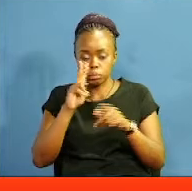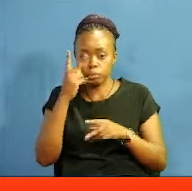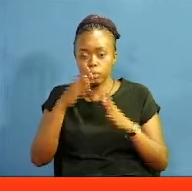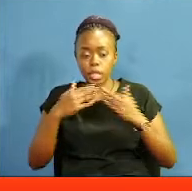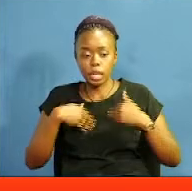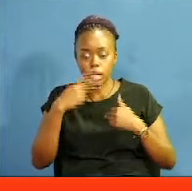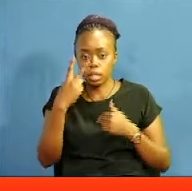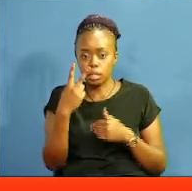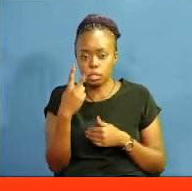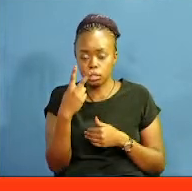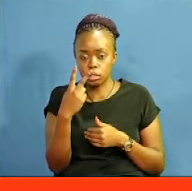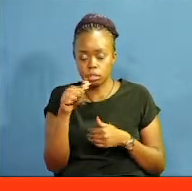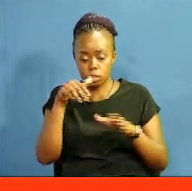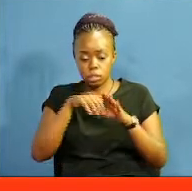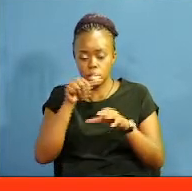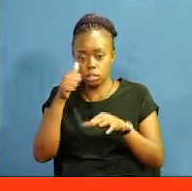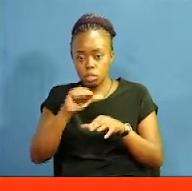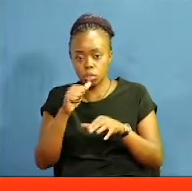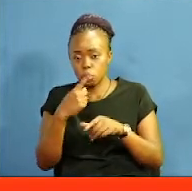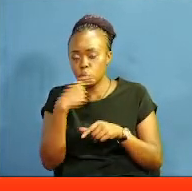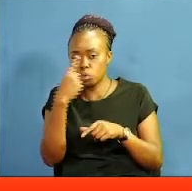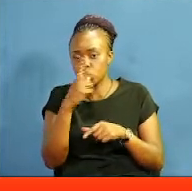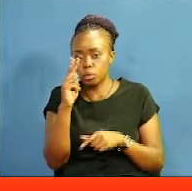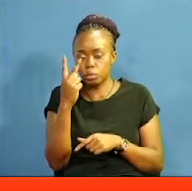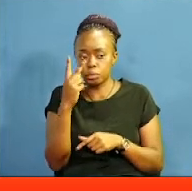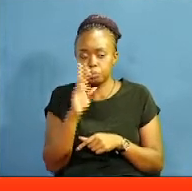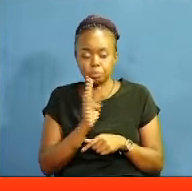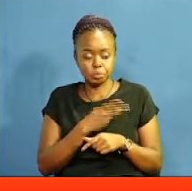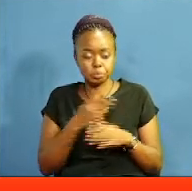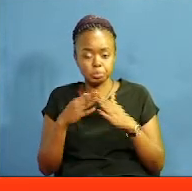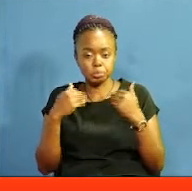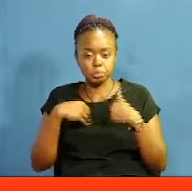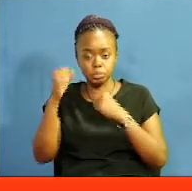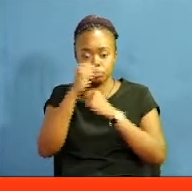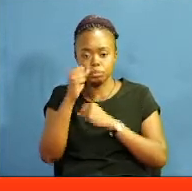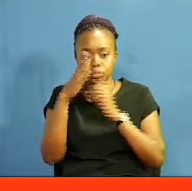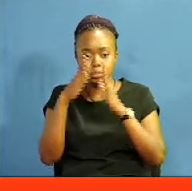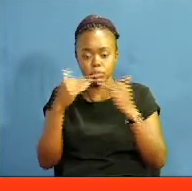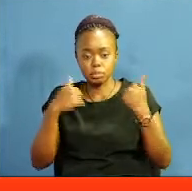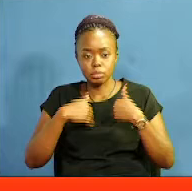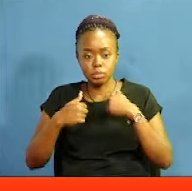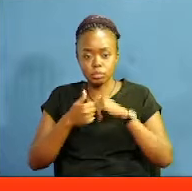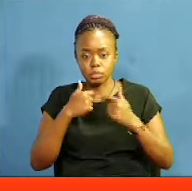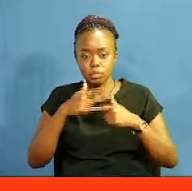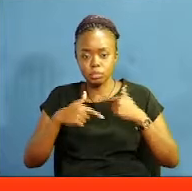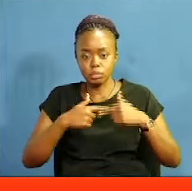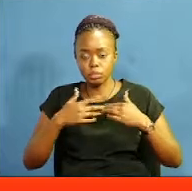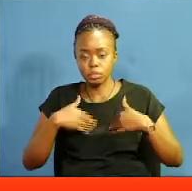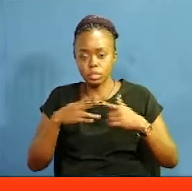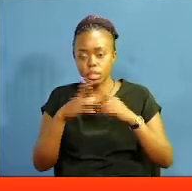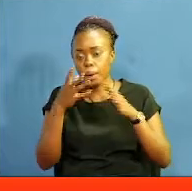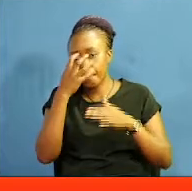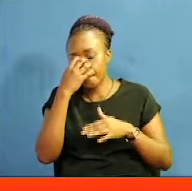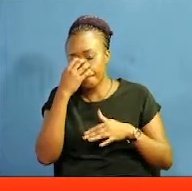Kenya, we have two classes. In any political scene, not just Kenya, we have the political elite and we have the masses.